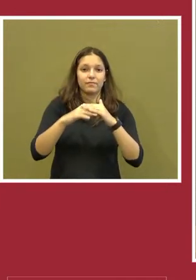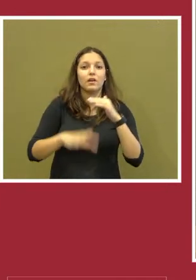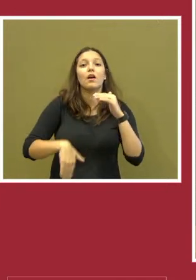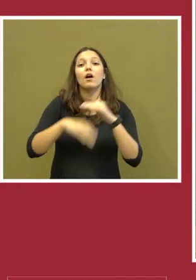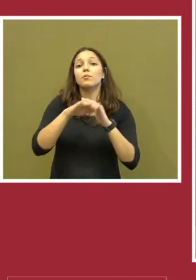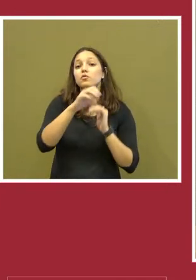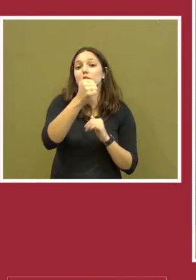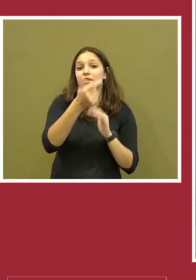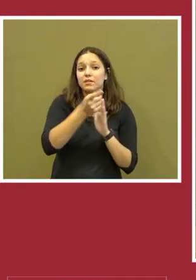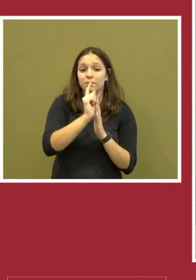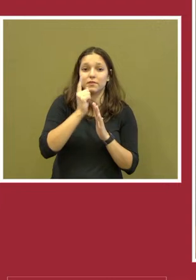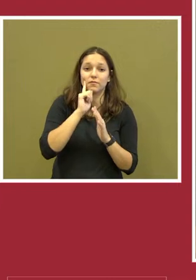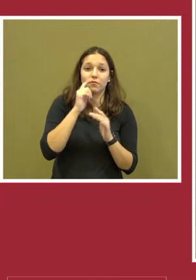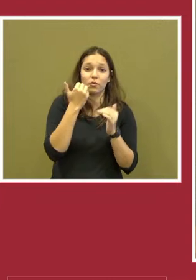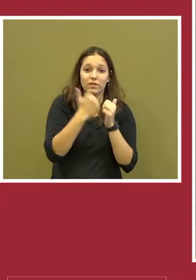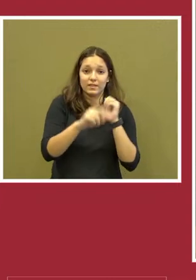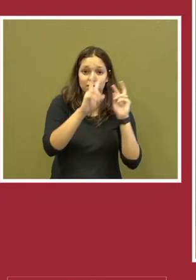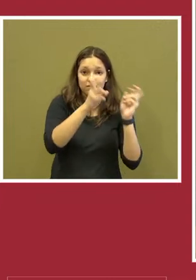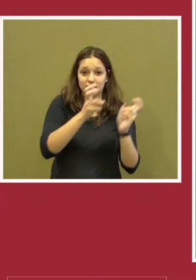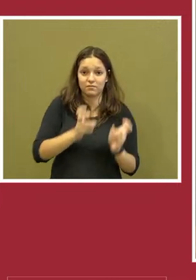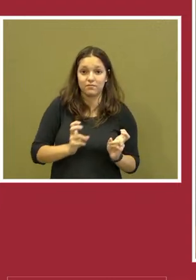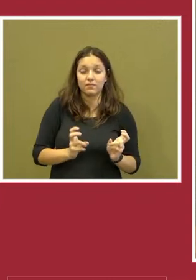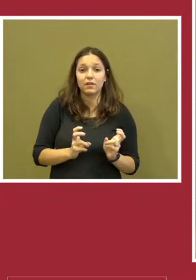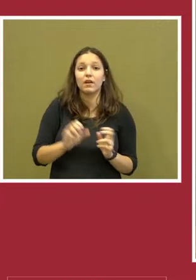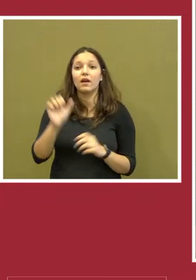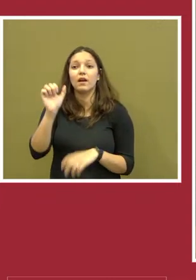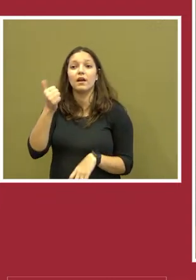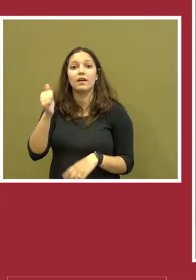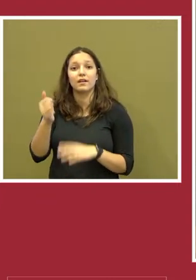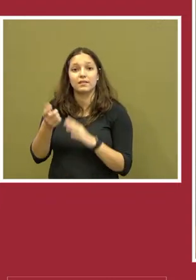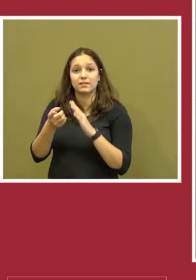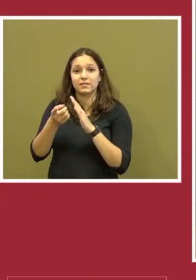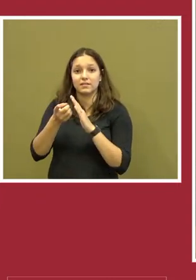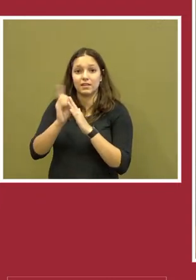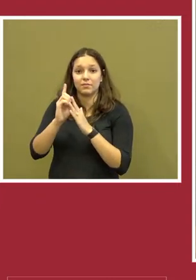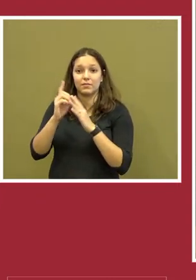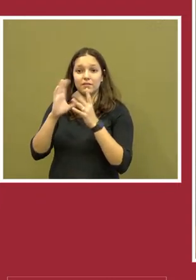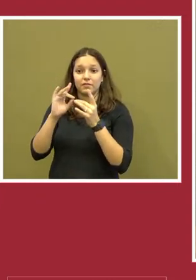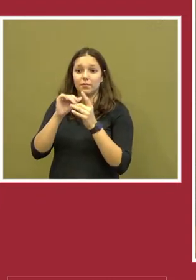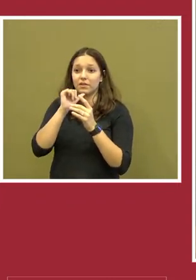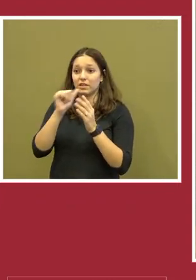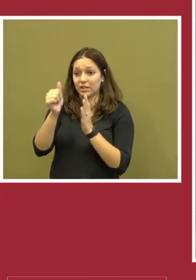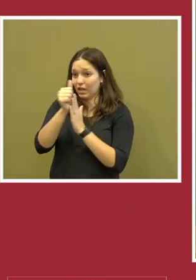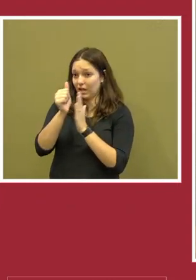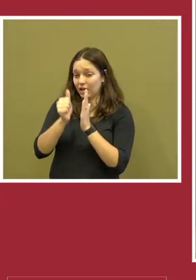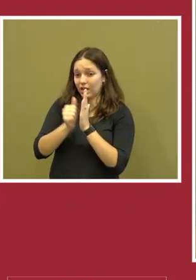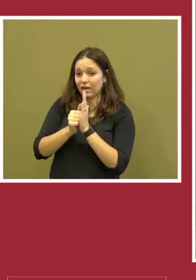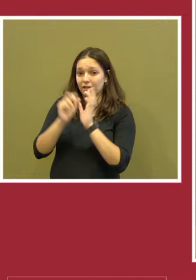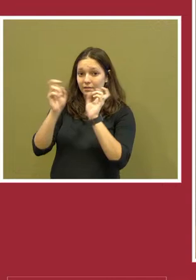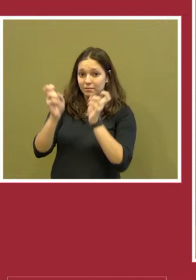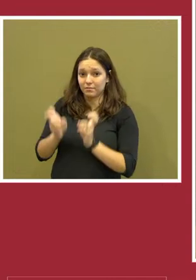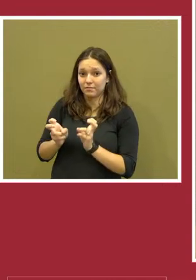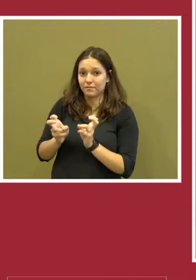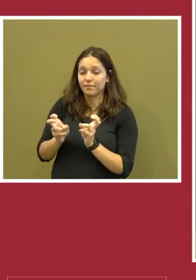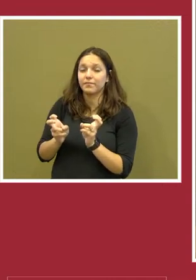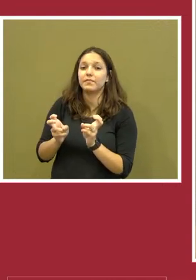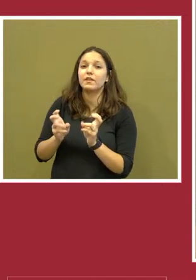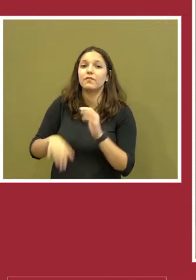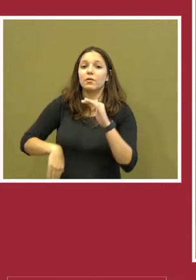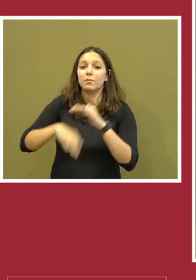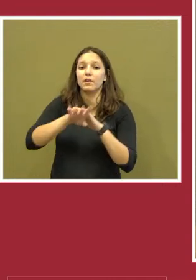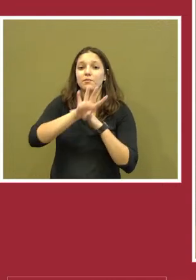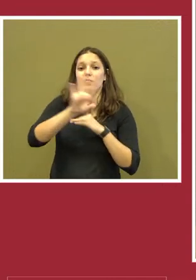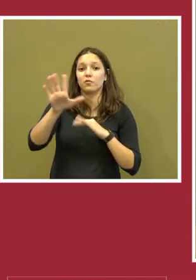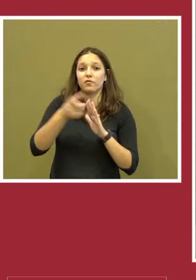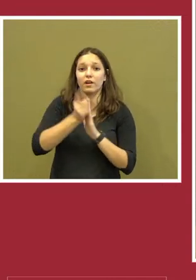minutes of comments per agenda item and 10 minutes of comments on non-agendized items as a whole for a maximum of 45 minutes of